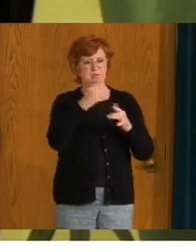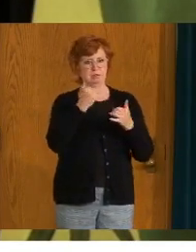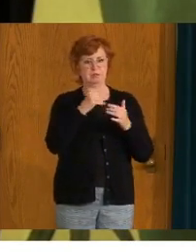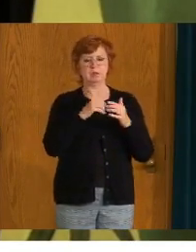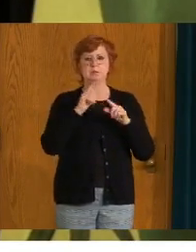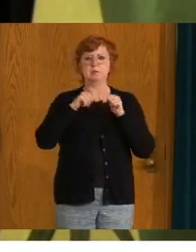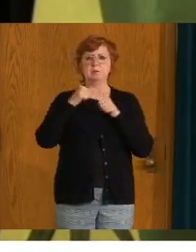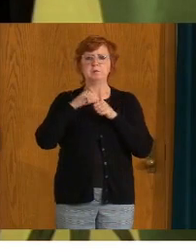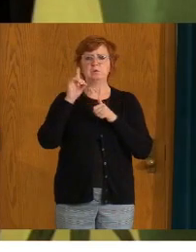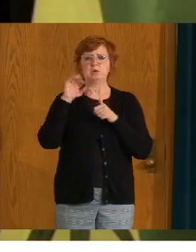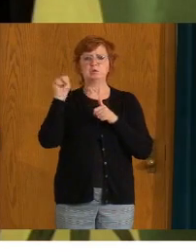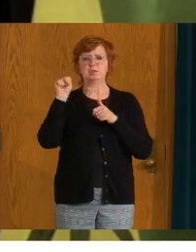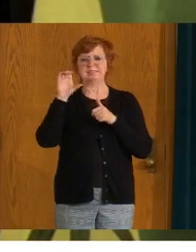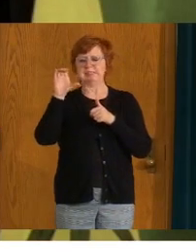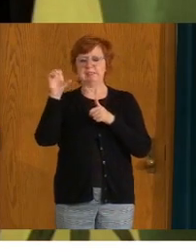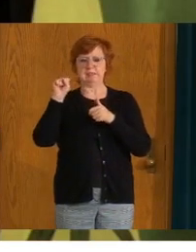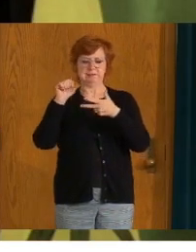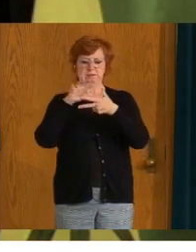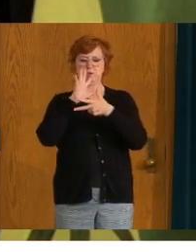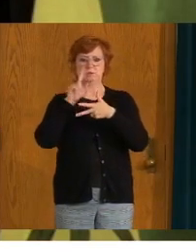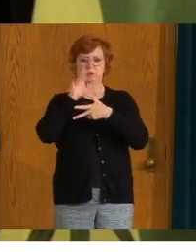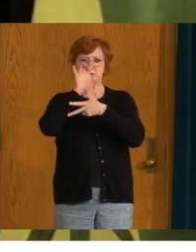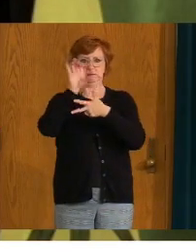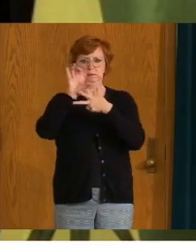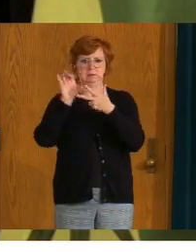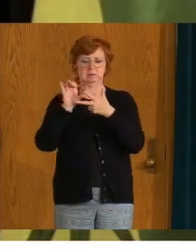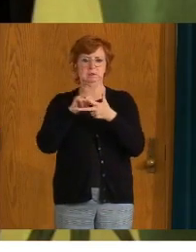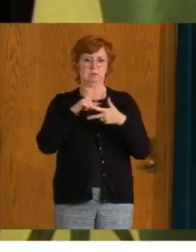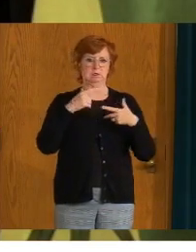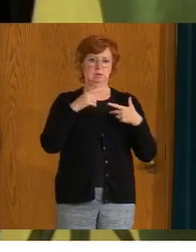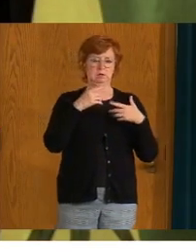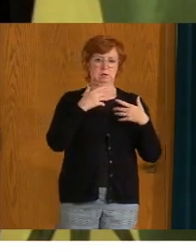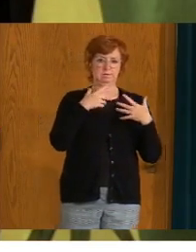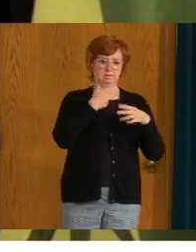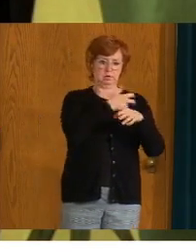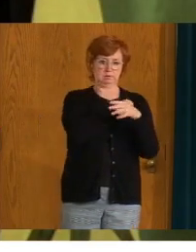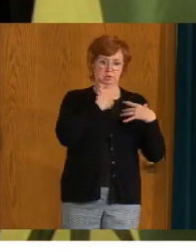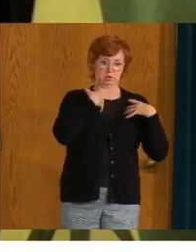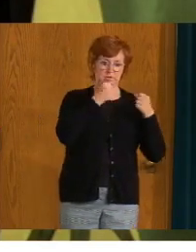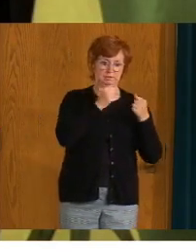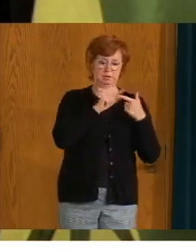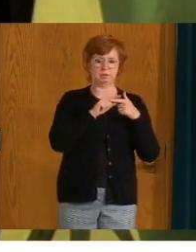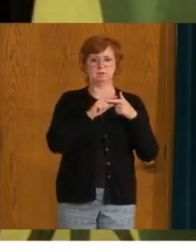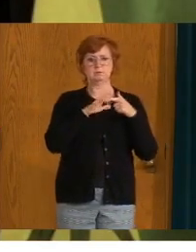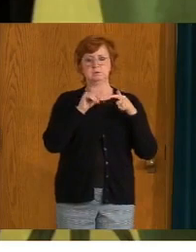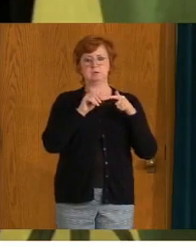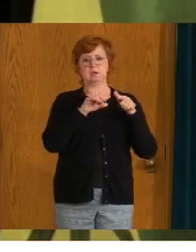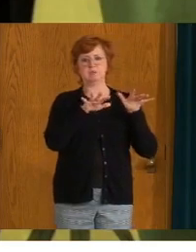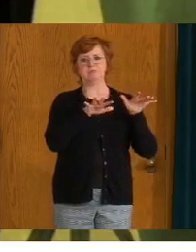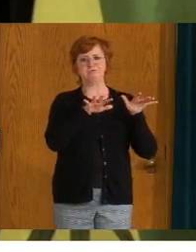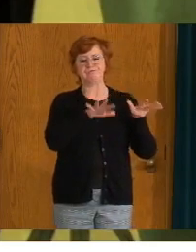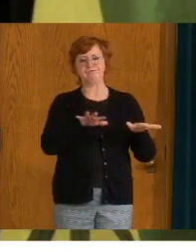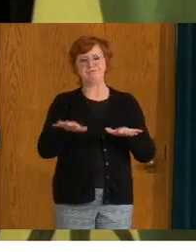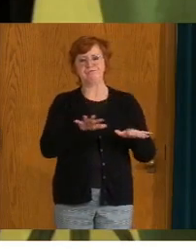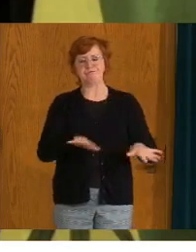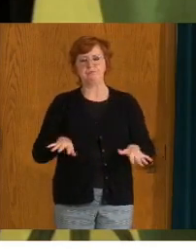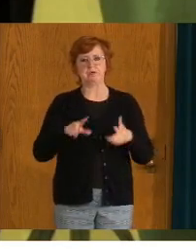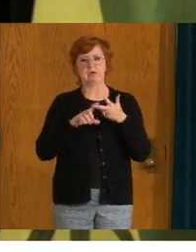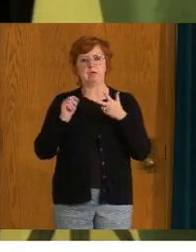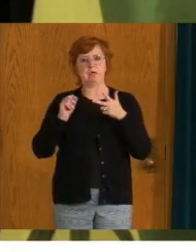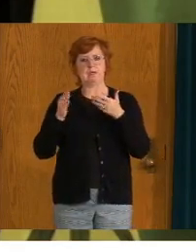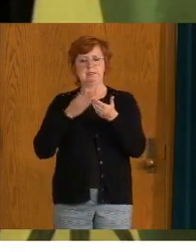3 C's of vaccine confidence, vaccine complacency, and the convenience of receiving your vaccine. And you